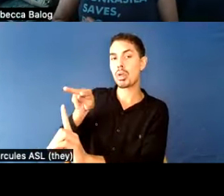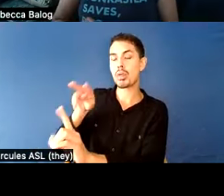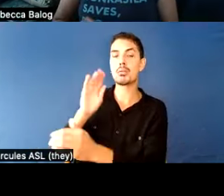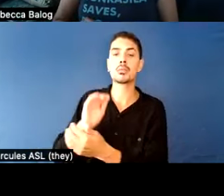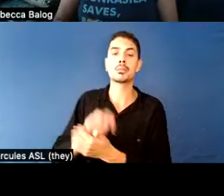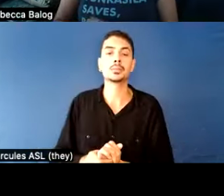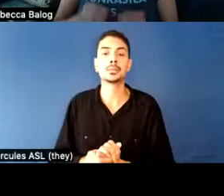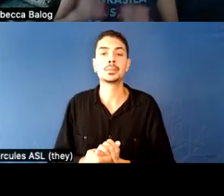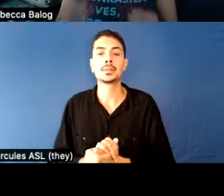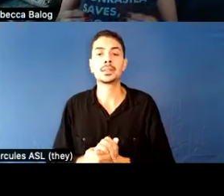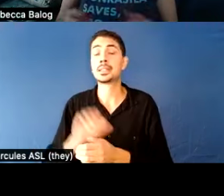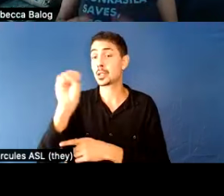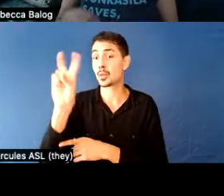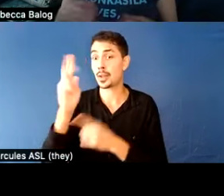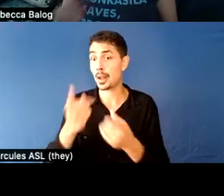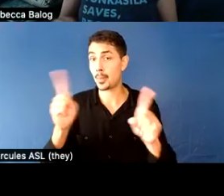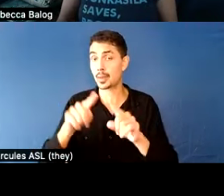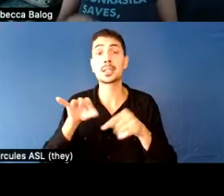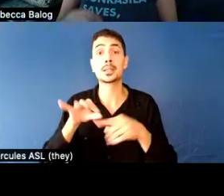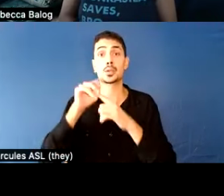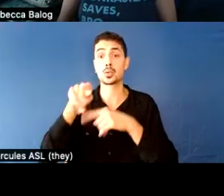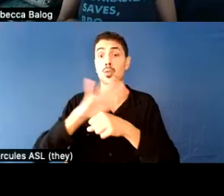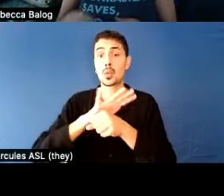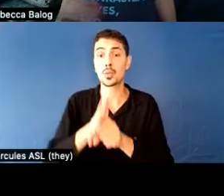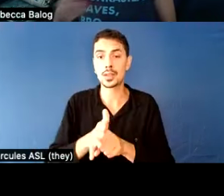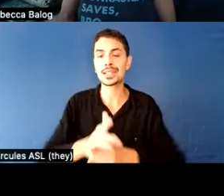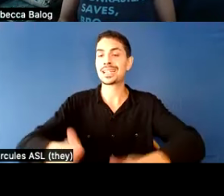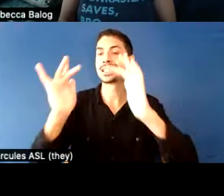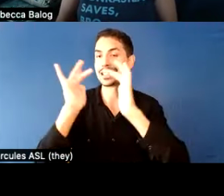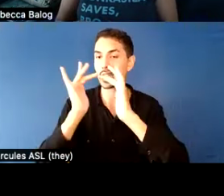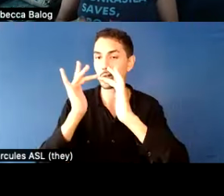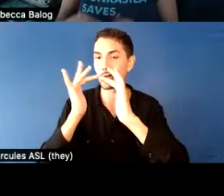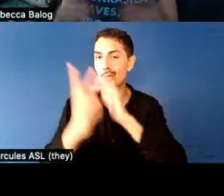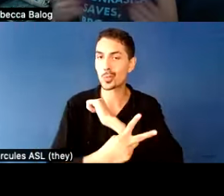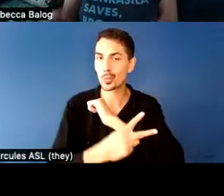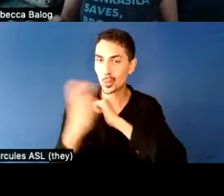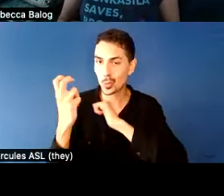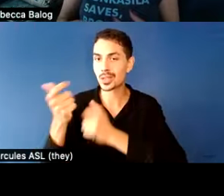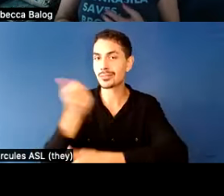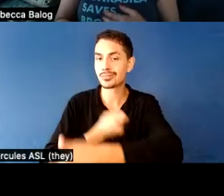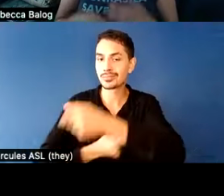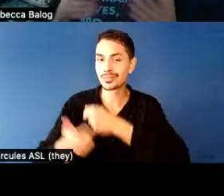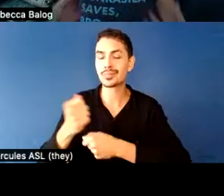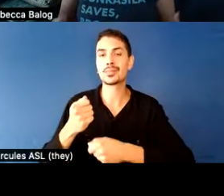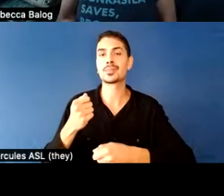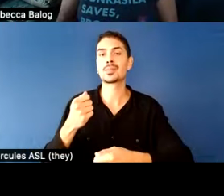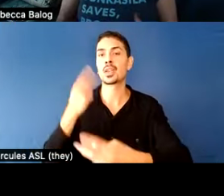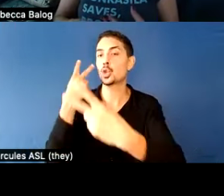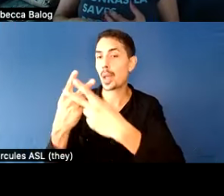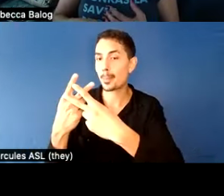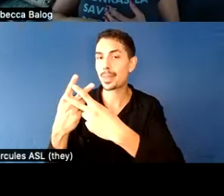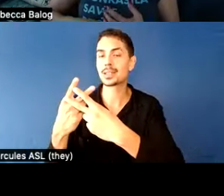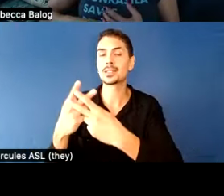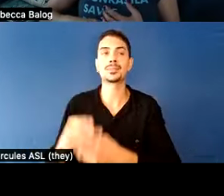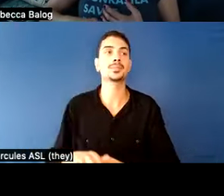happening online is voyeurism, it's porn, it's digital recruiting, entrapment, revenge porn. All of